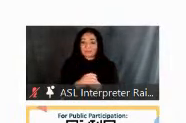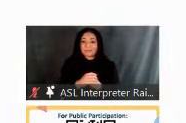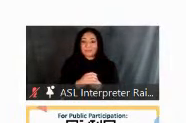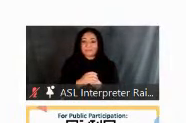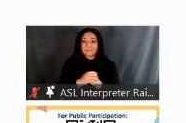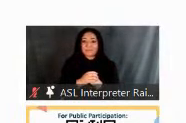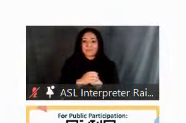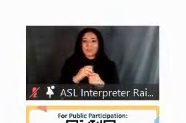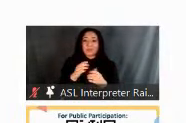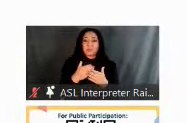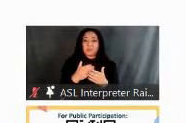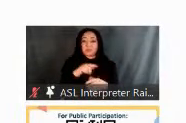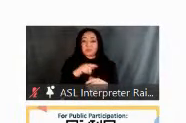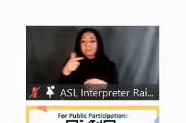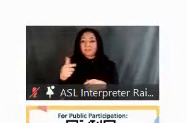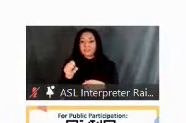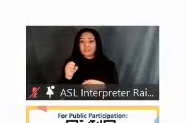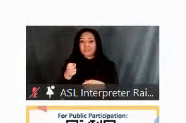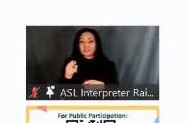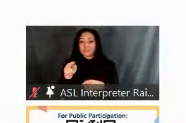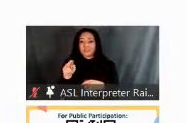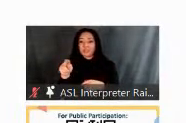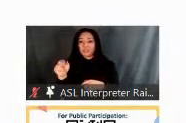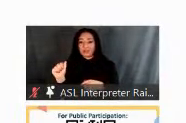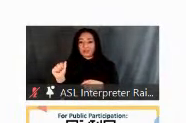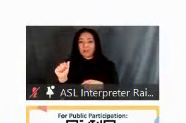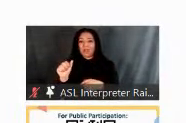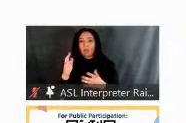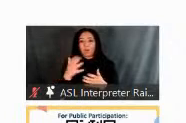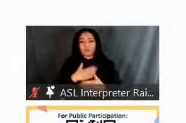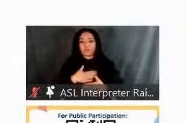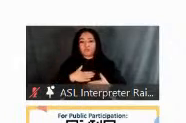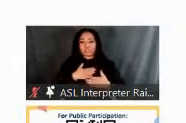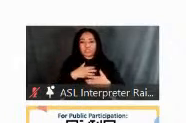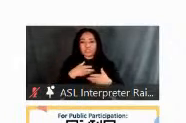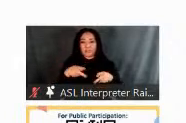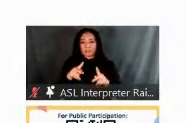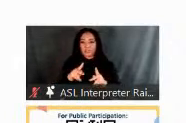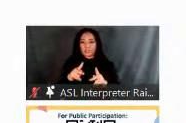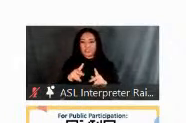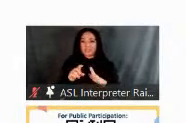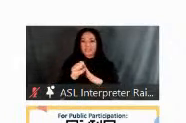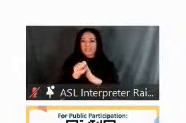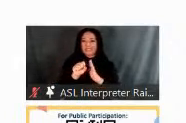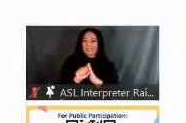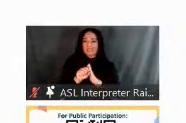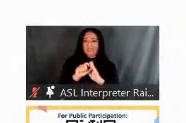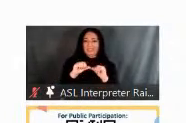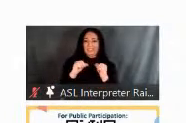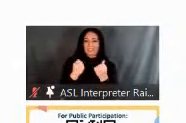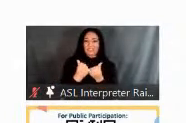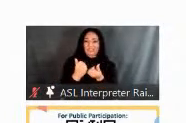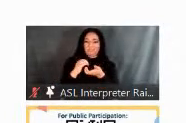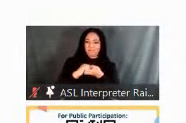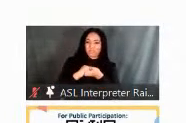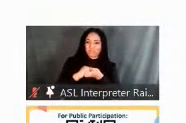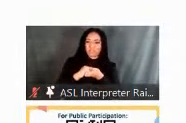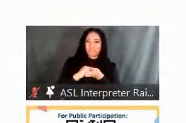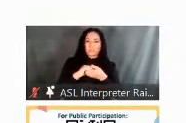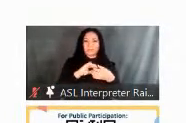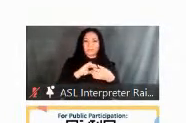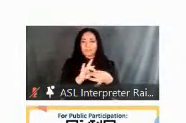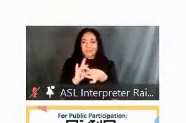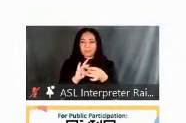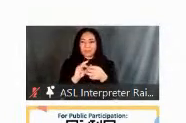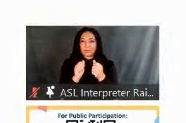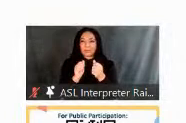Shauna, I would like to just appreciate the opportunity as a state agency partner in this work to collaborate with and learn